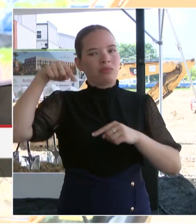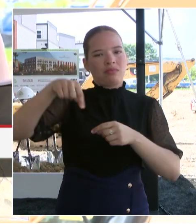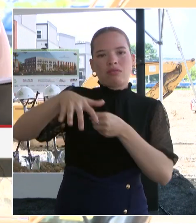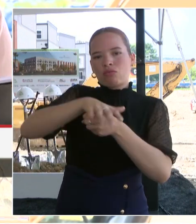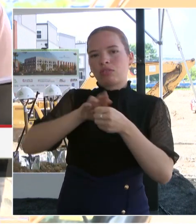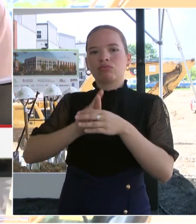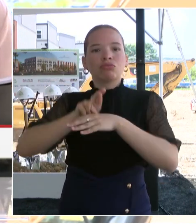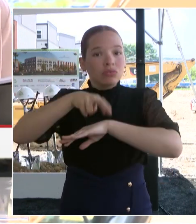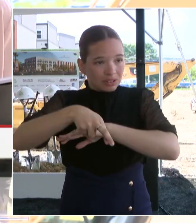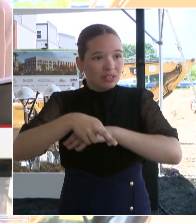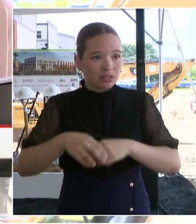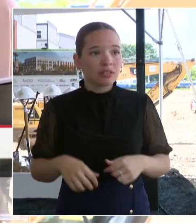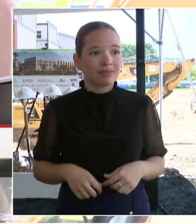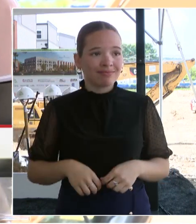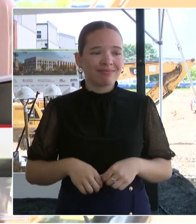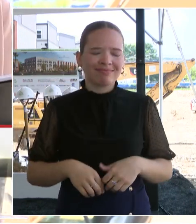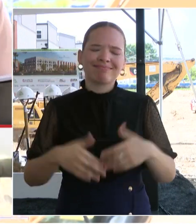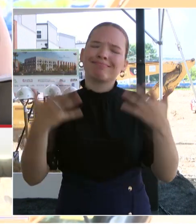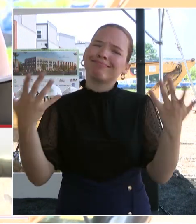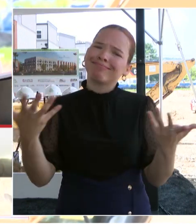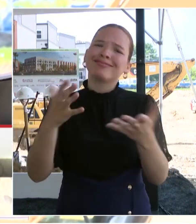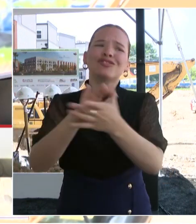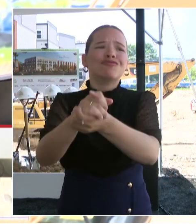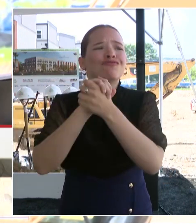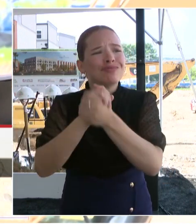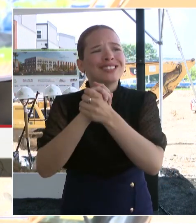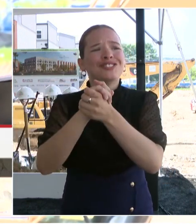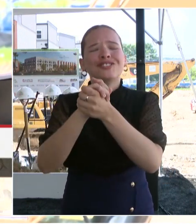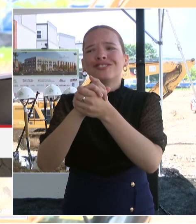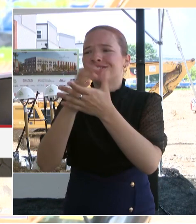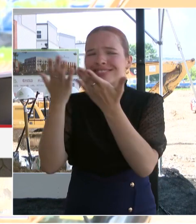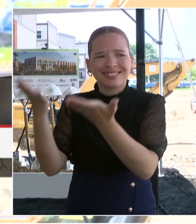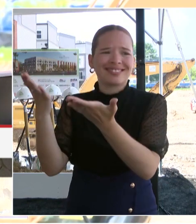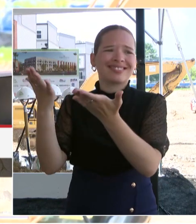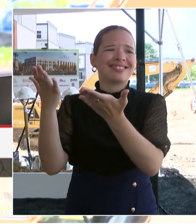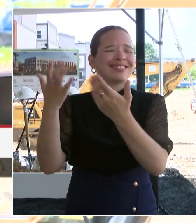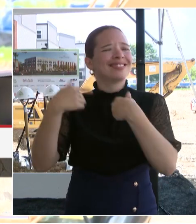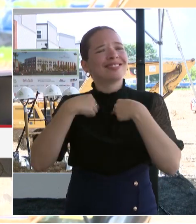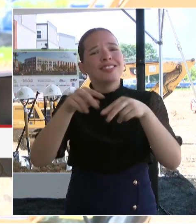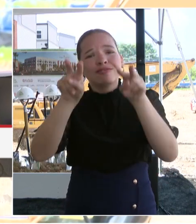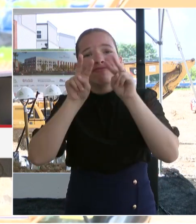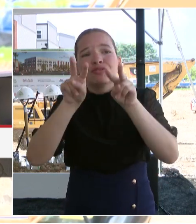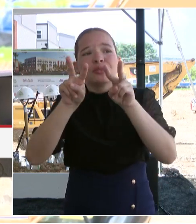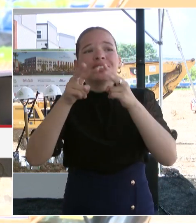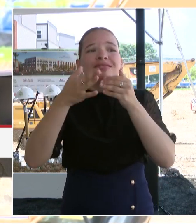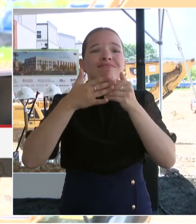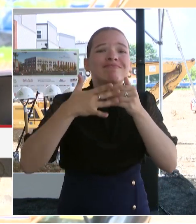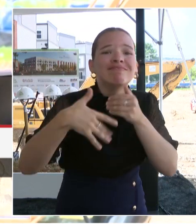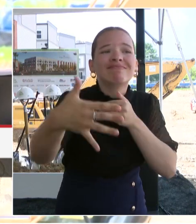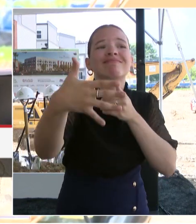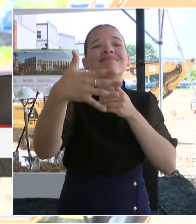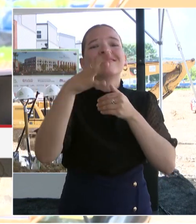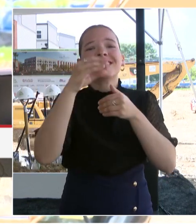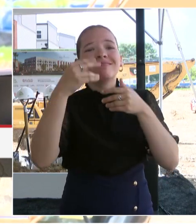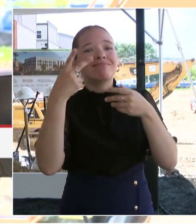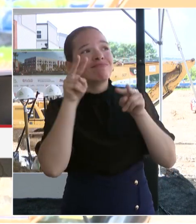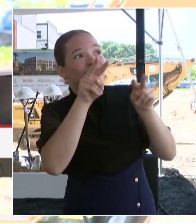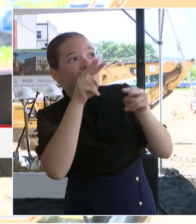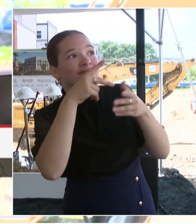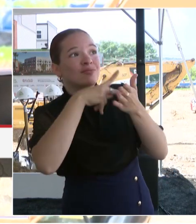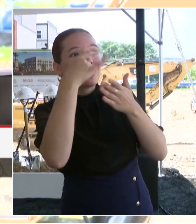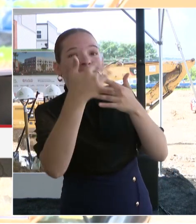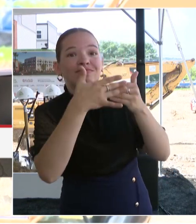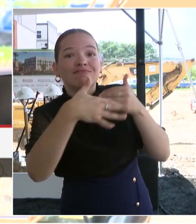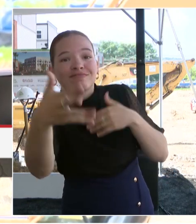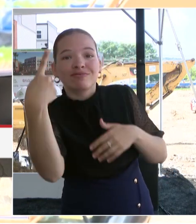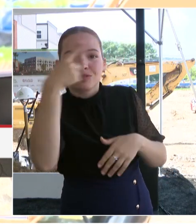congratulations, everybody. We're looking forward to other great projects. Gwen, I think we're almost done with our list, though, aren't